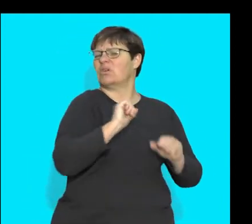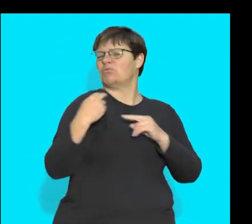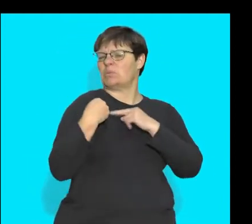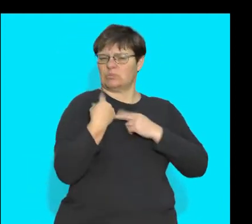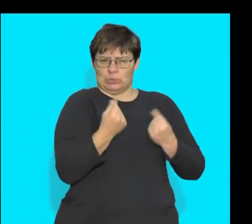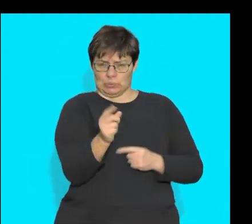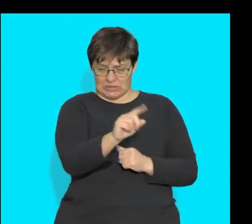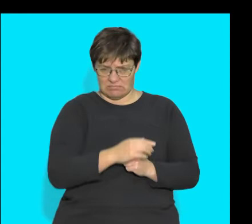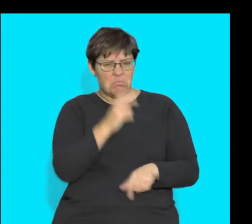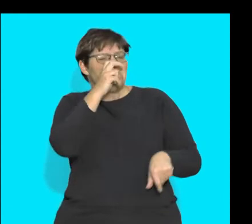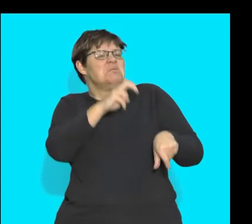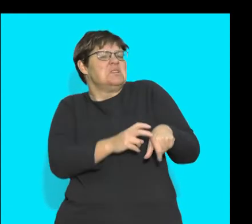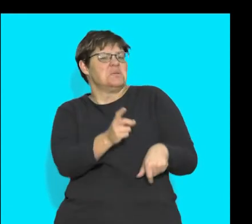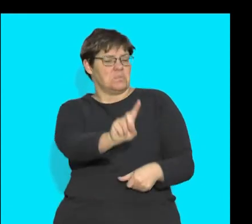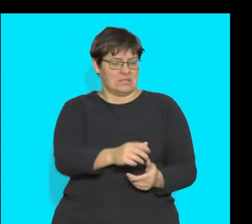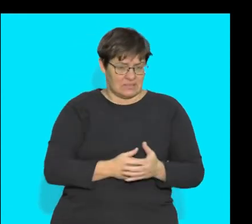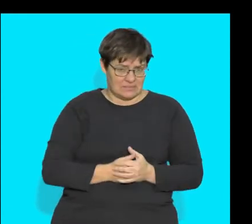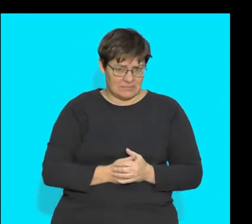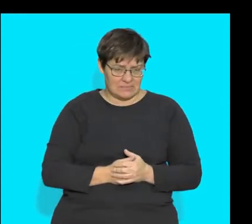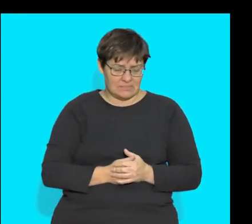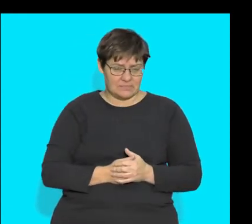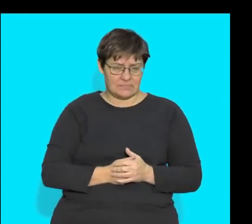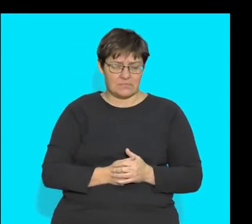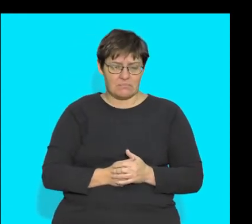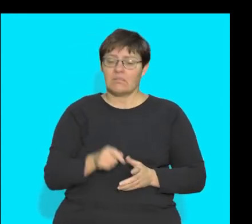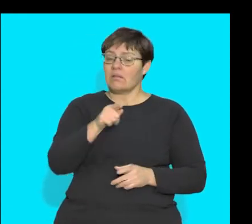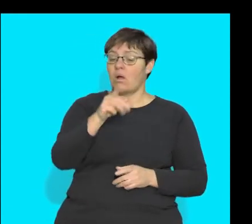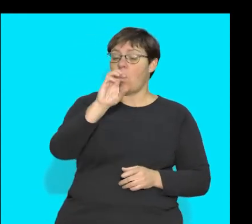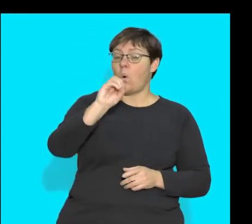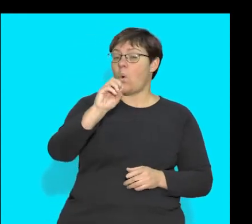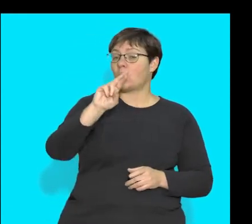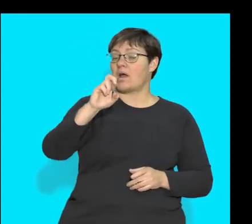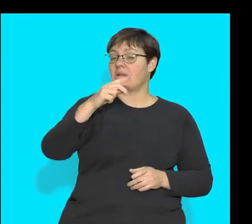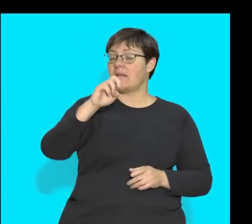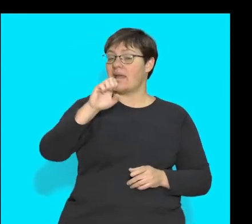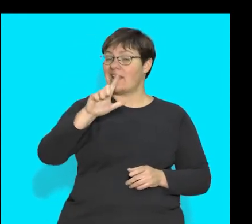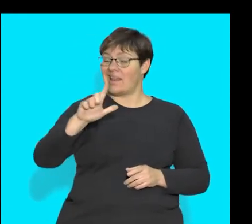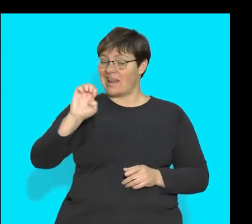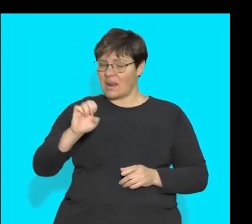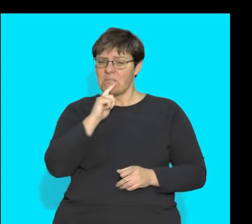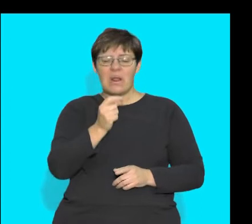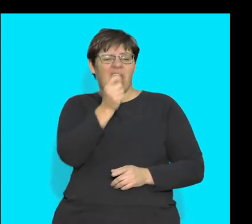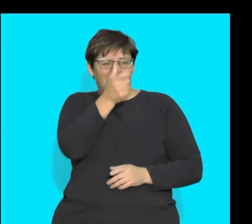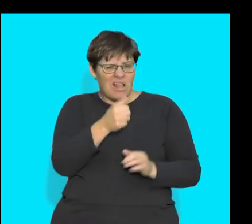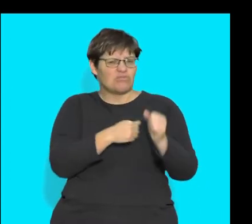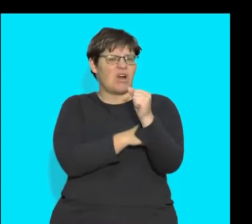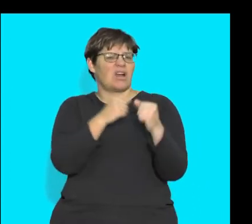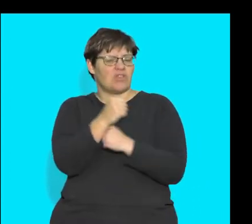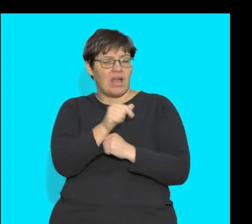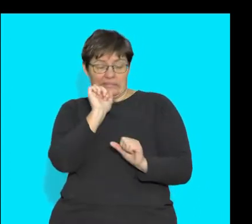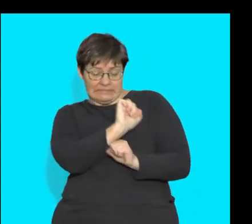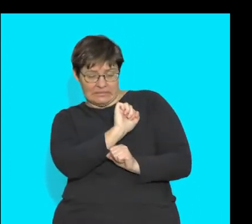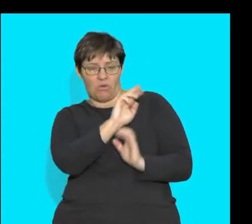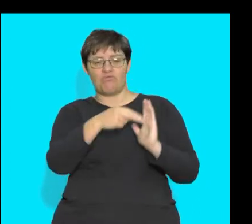cell, what it needs. So an organelle, as we said earlier, is going to be, a little structure that